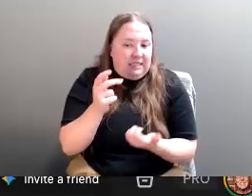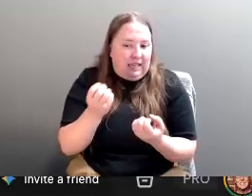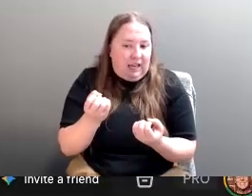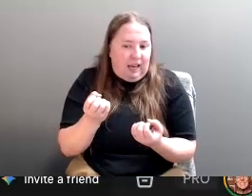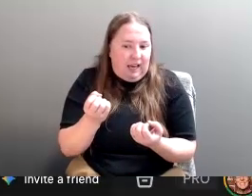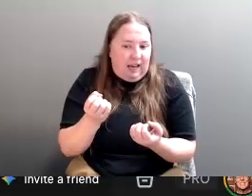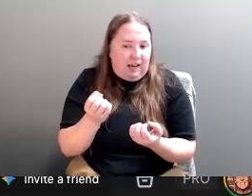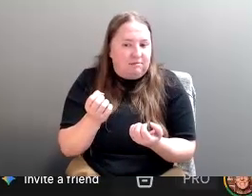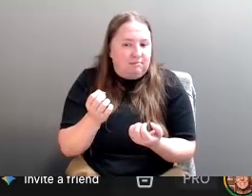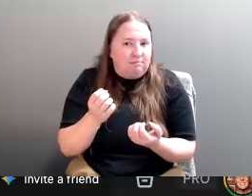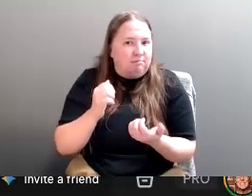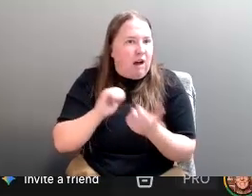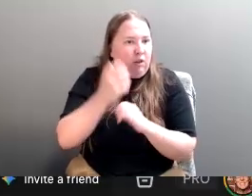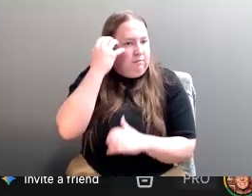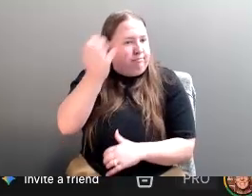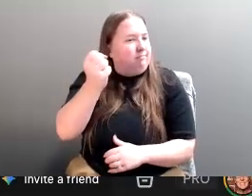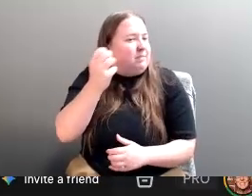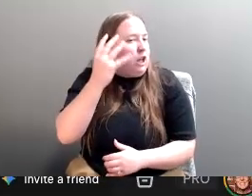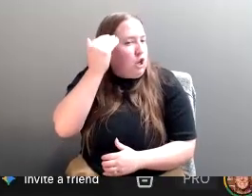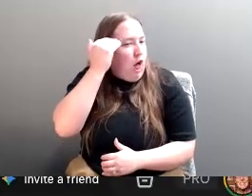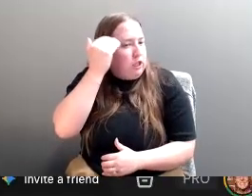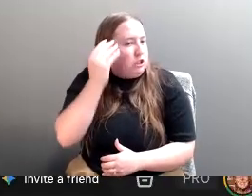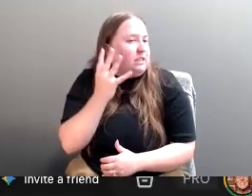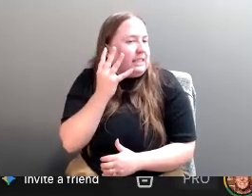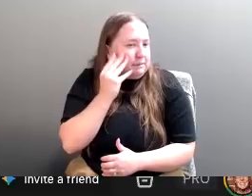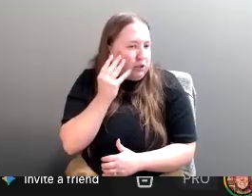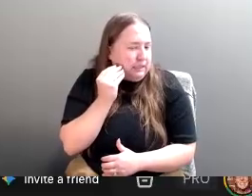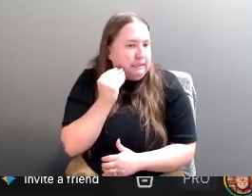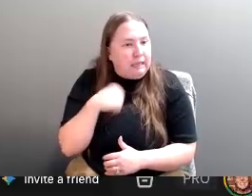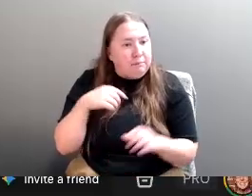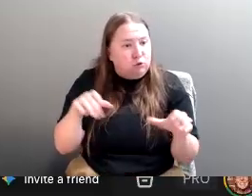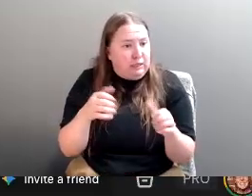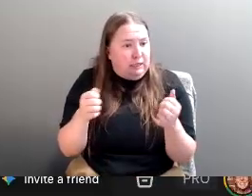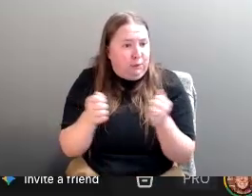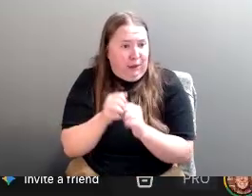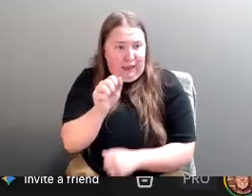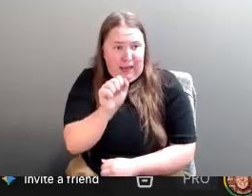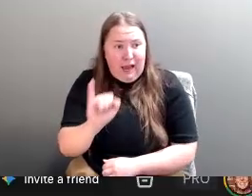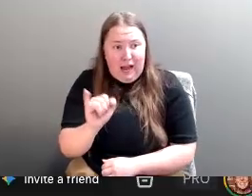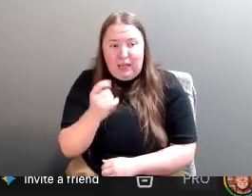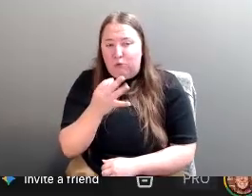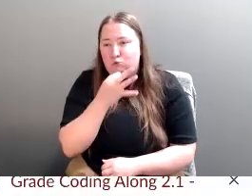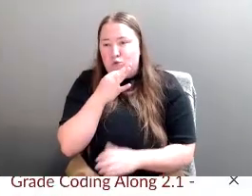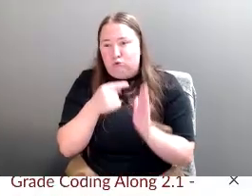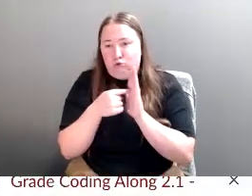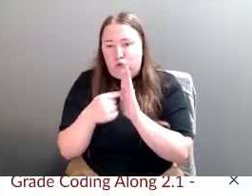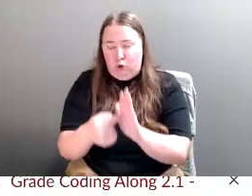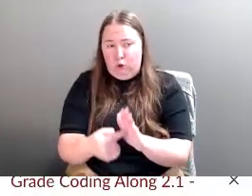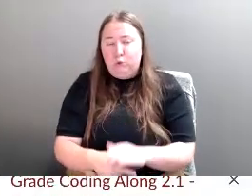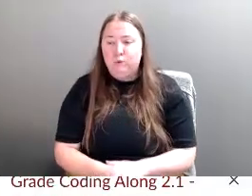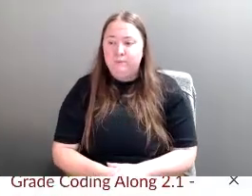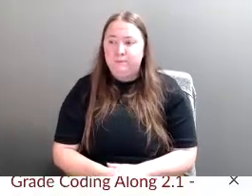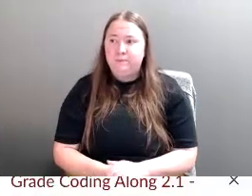that knowledge or that experience. And I'm doing this with AI, and that's what I'm about to show you. So for